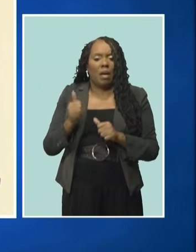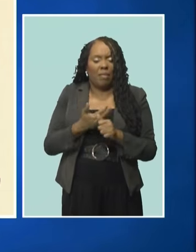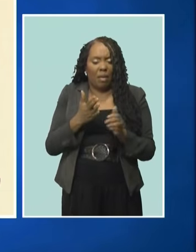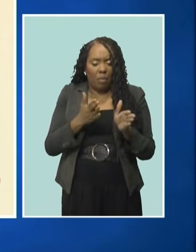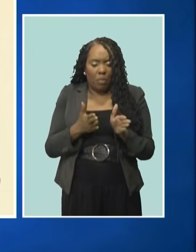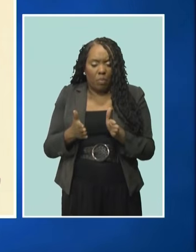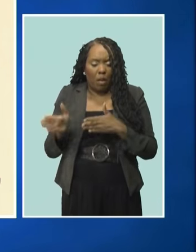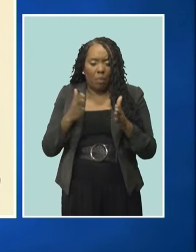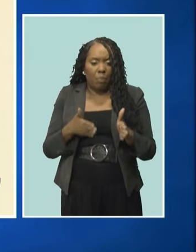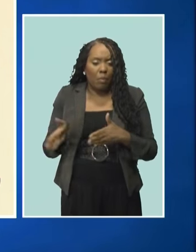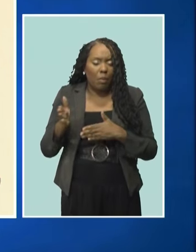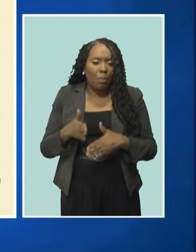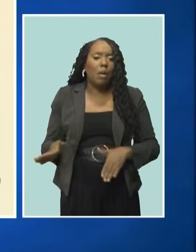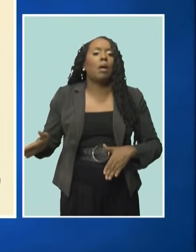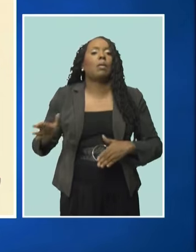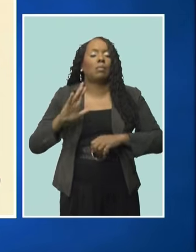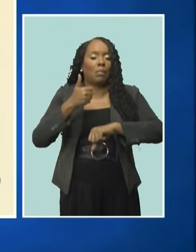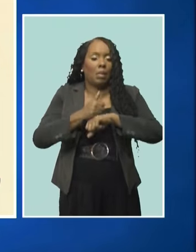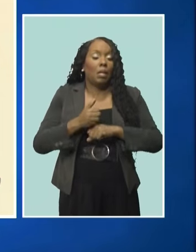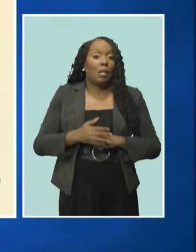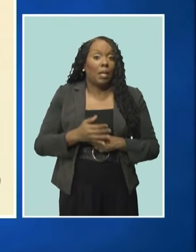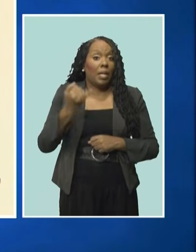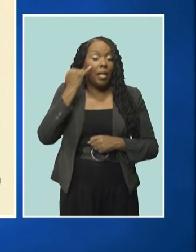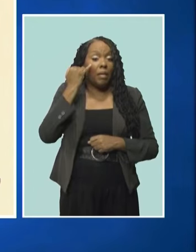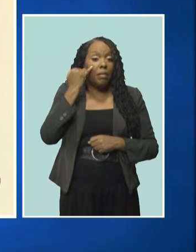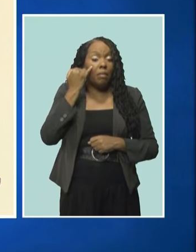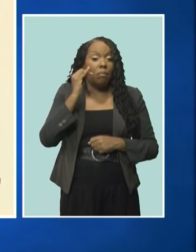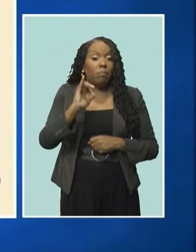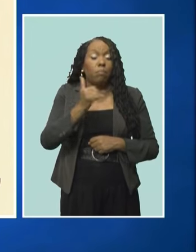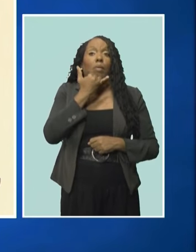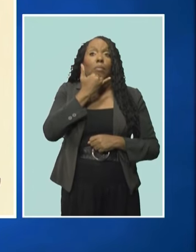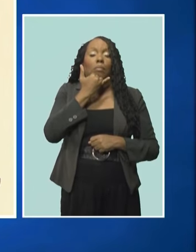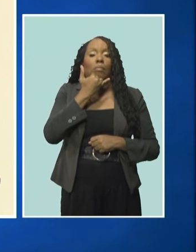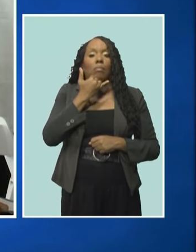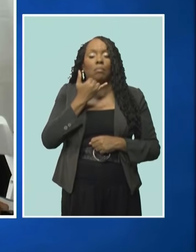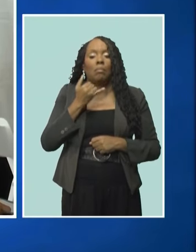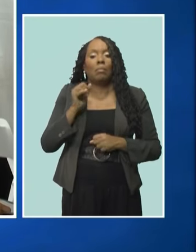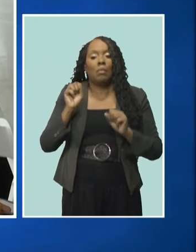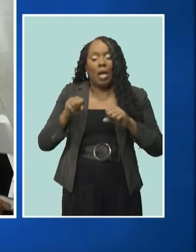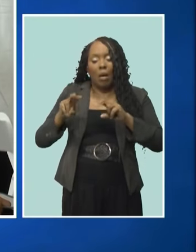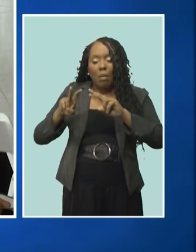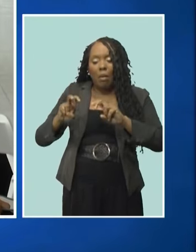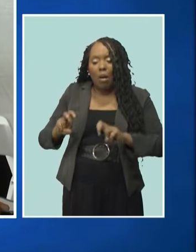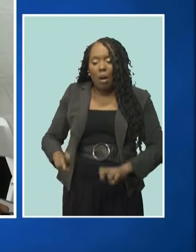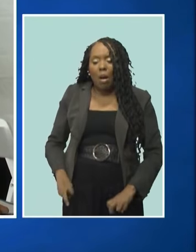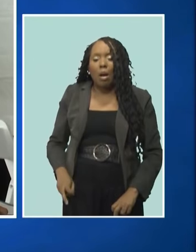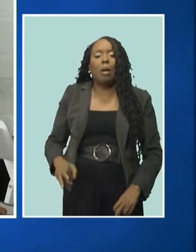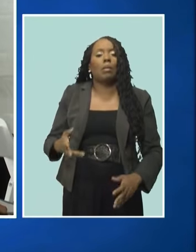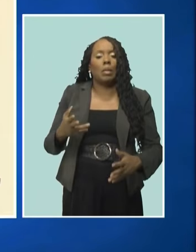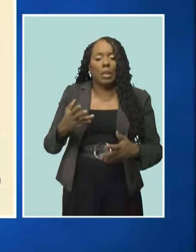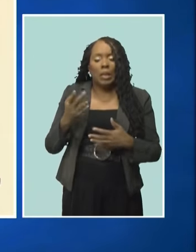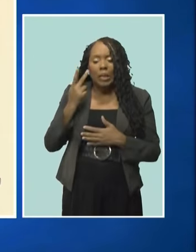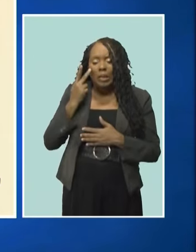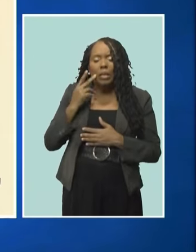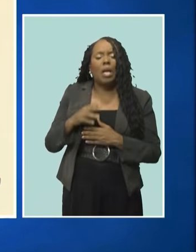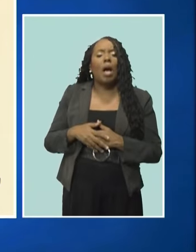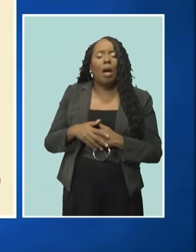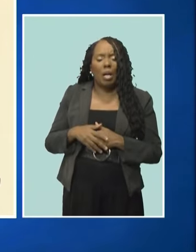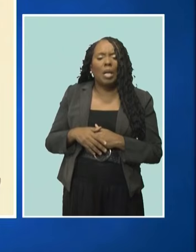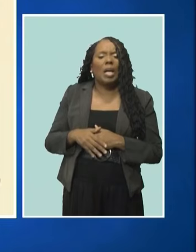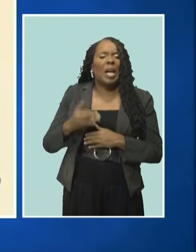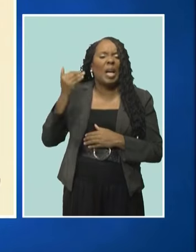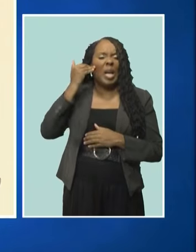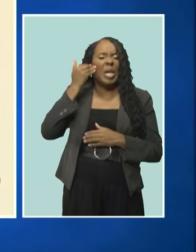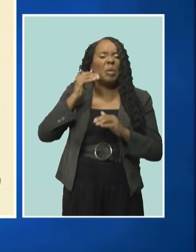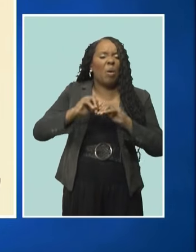wrong, that we can easily and quickly determine what has happened in order to get back on the straight and narrow